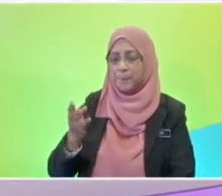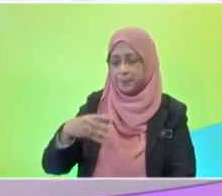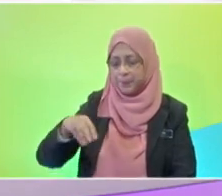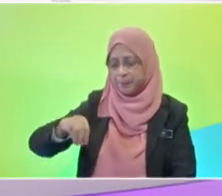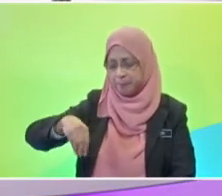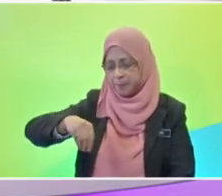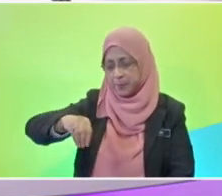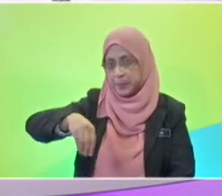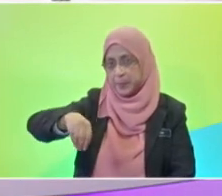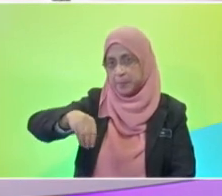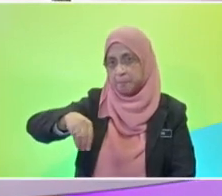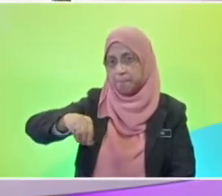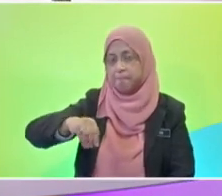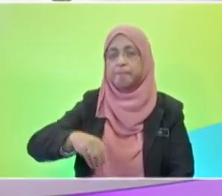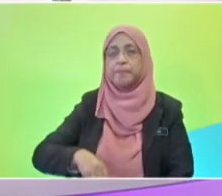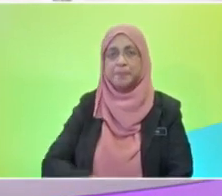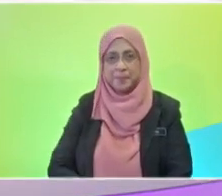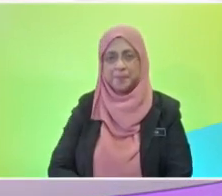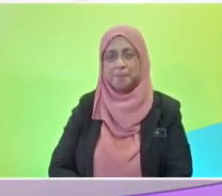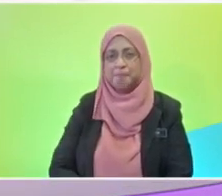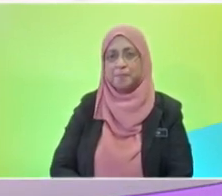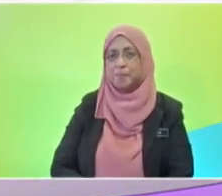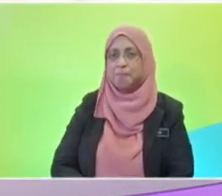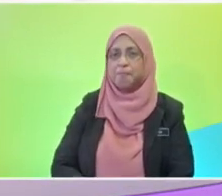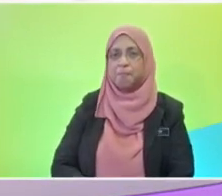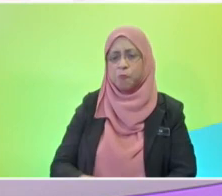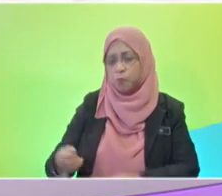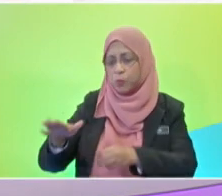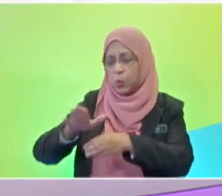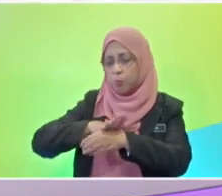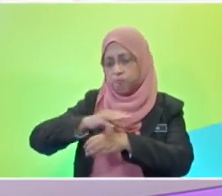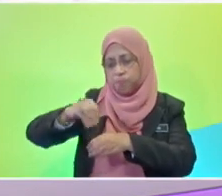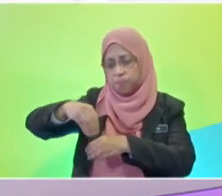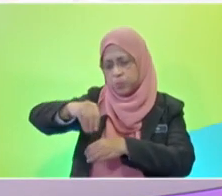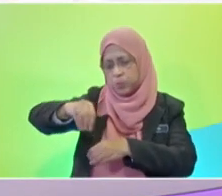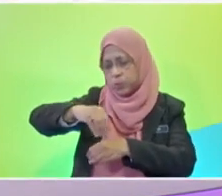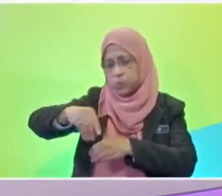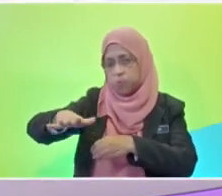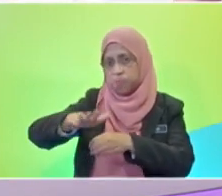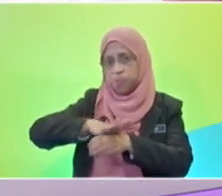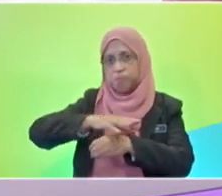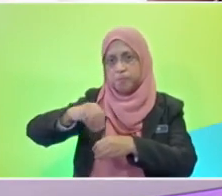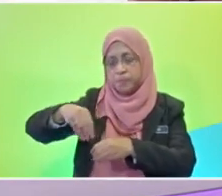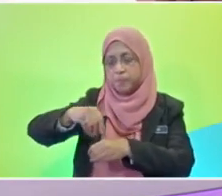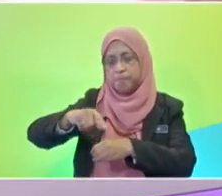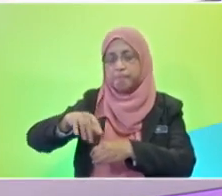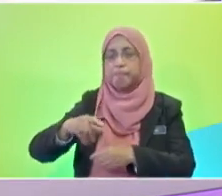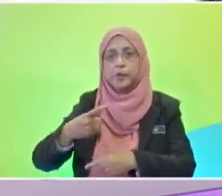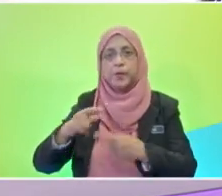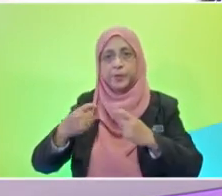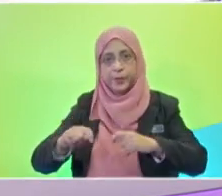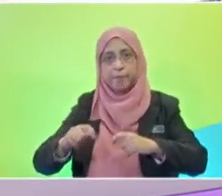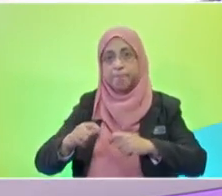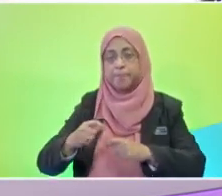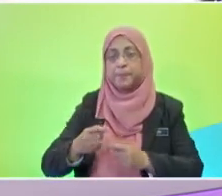have much rice. Oh, okay, so, okay. Uh-huh. It's okay. As long as we get the chance to try it. So it's supposed to be like, okay, let's say